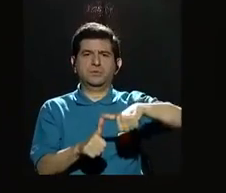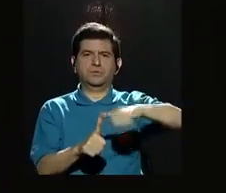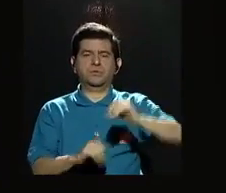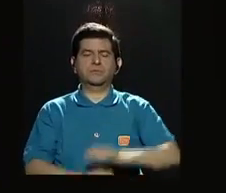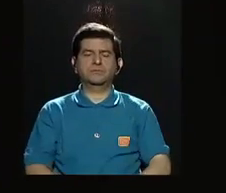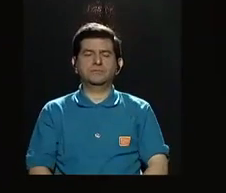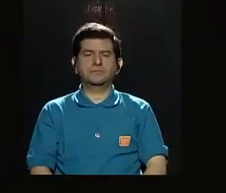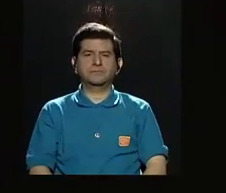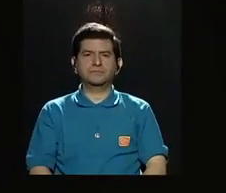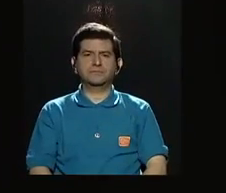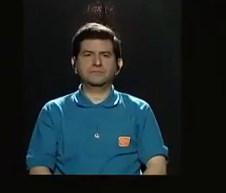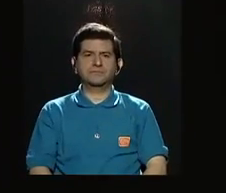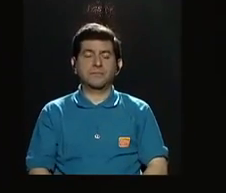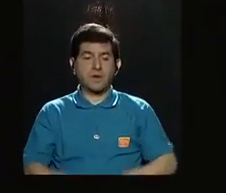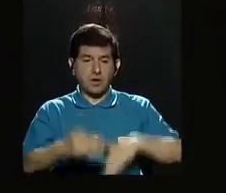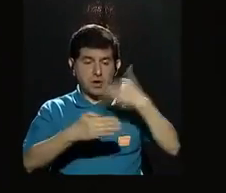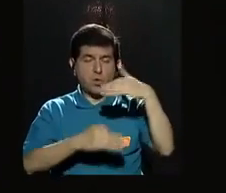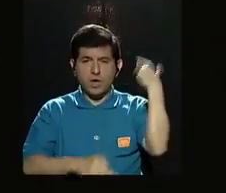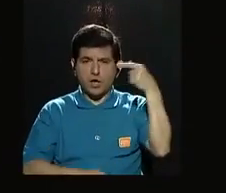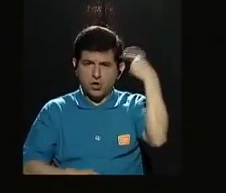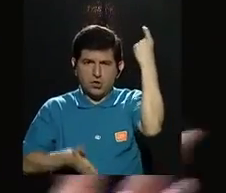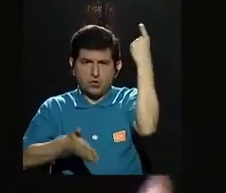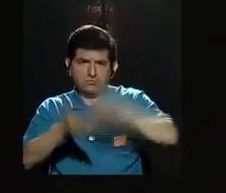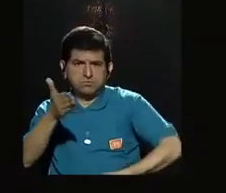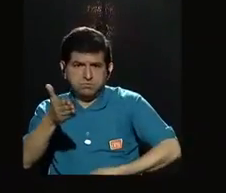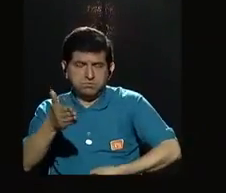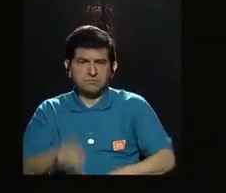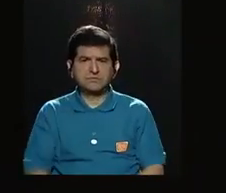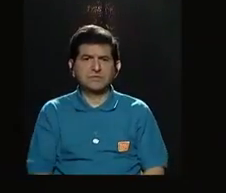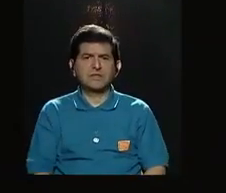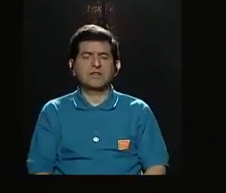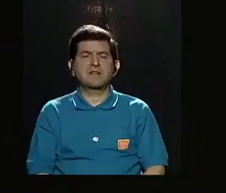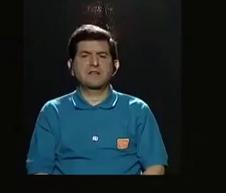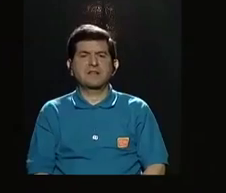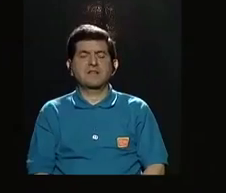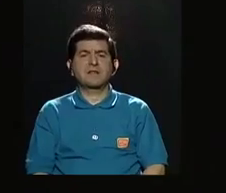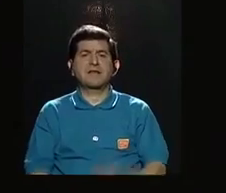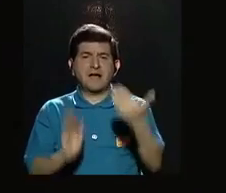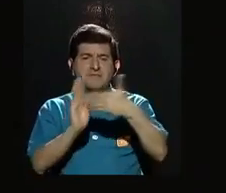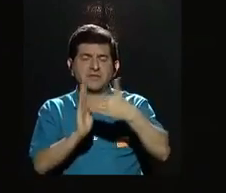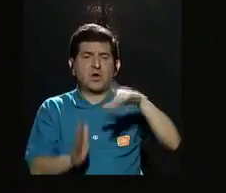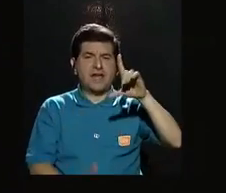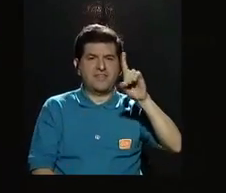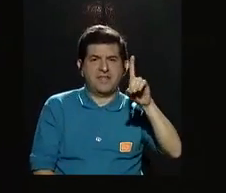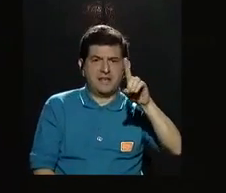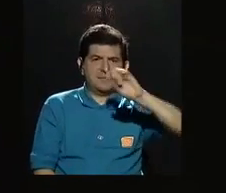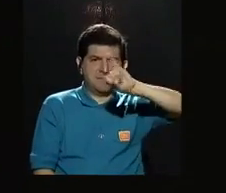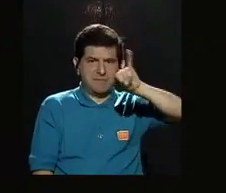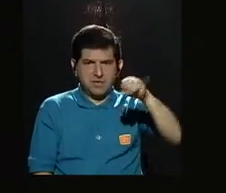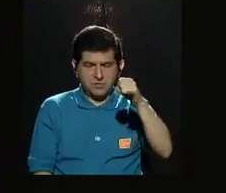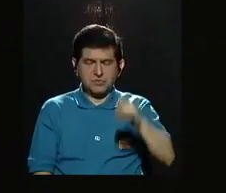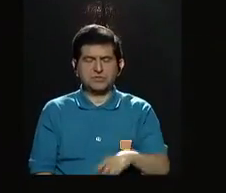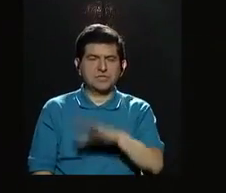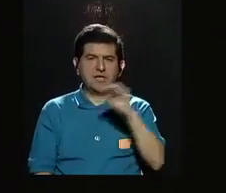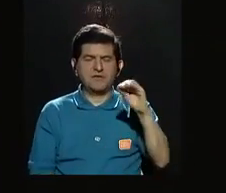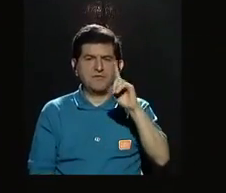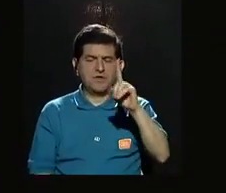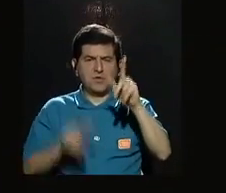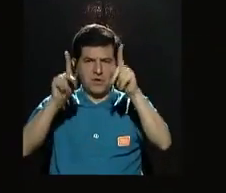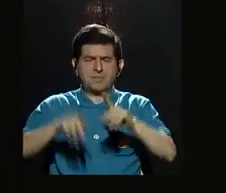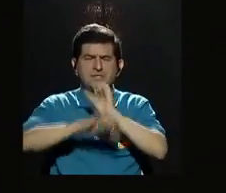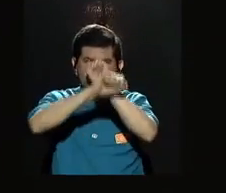which pushed out Dilma Rousseff and replaced her with the deeply conservative Michel